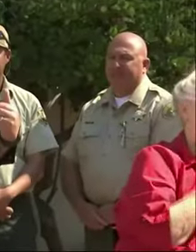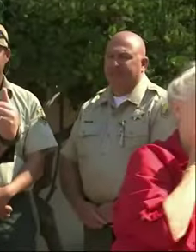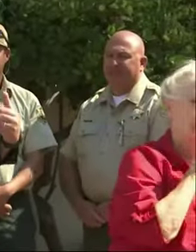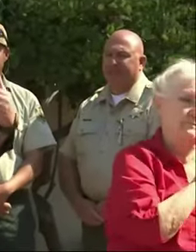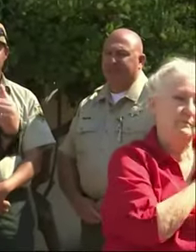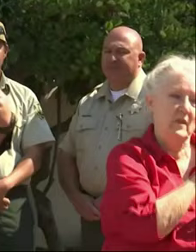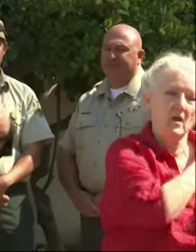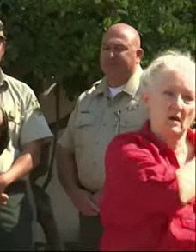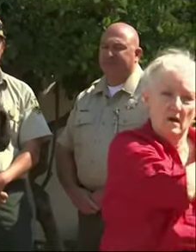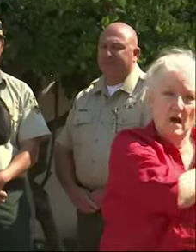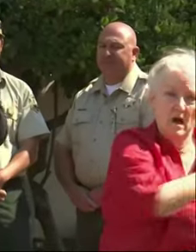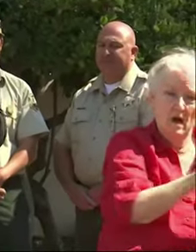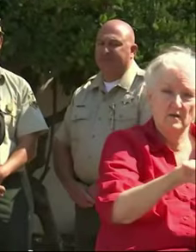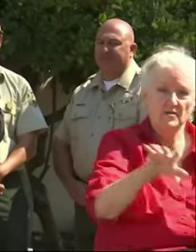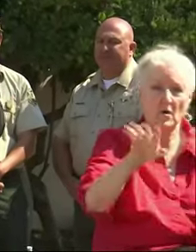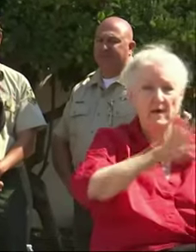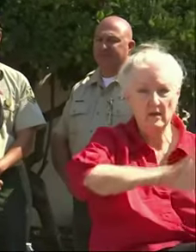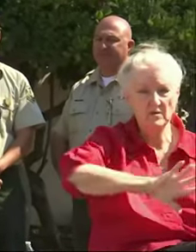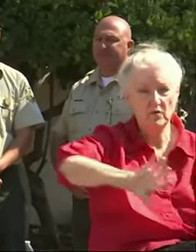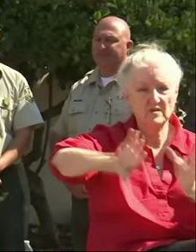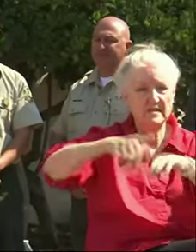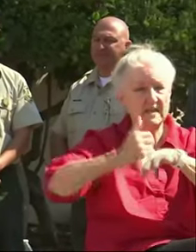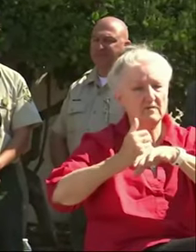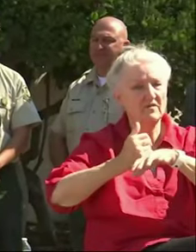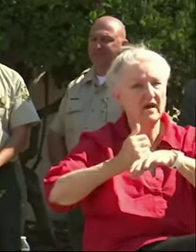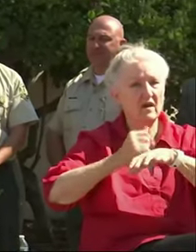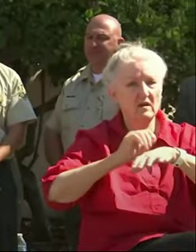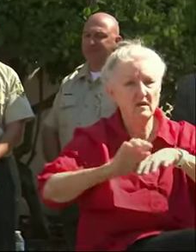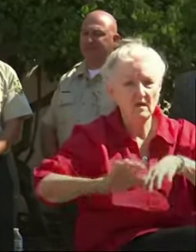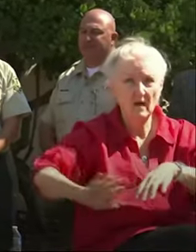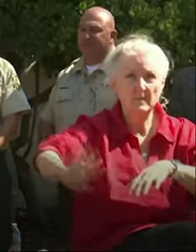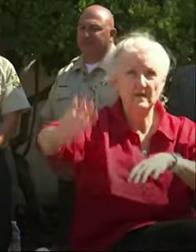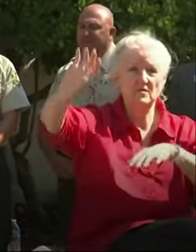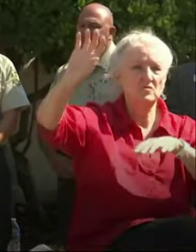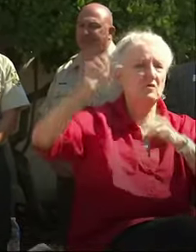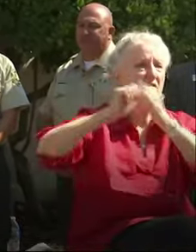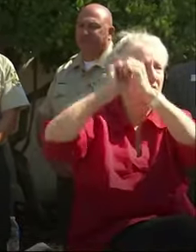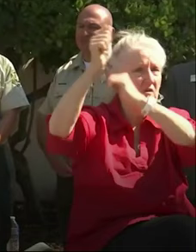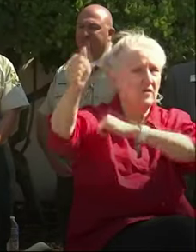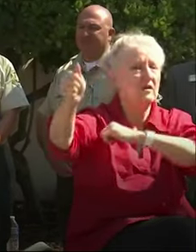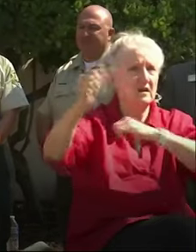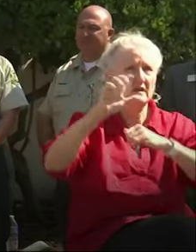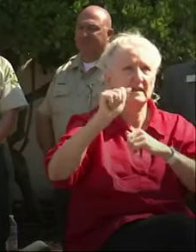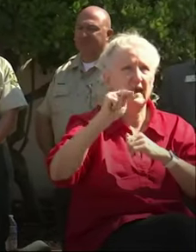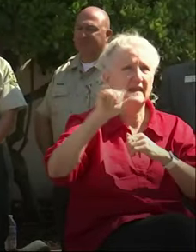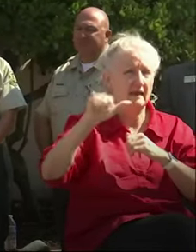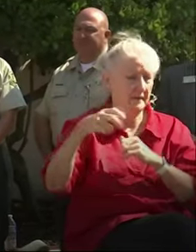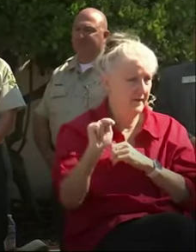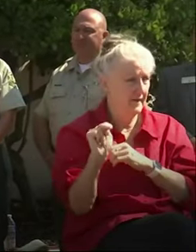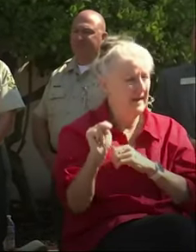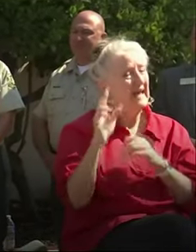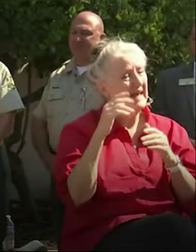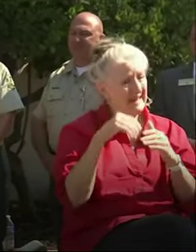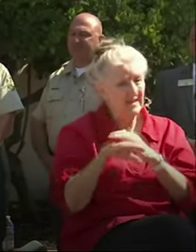and that onshore flow will then push this well-established fire on these canyons up in further into the canyon and into structures,